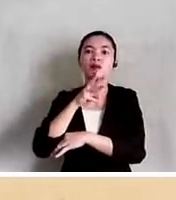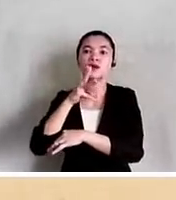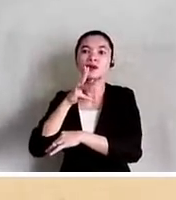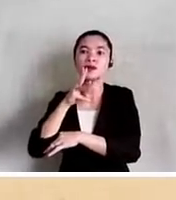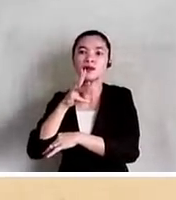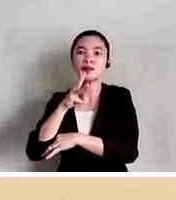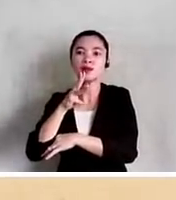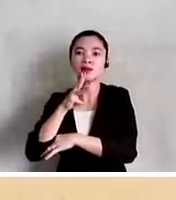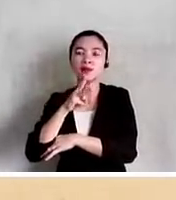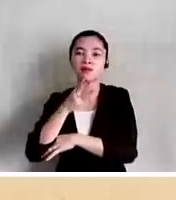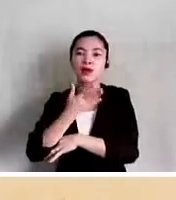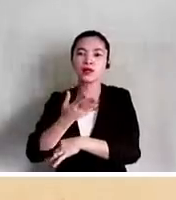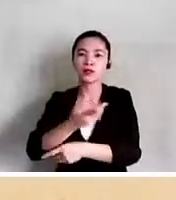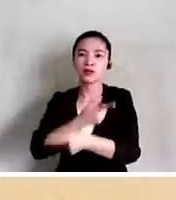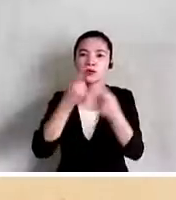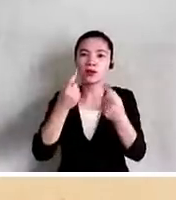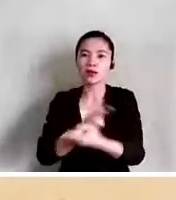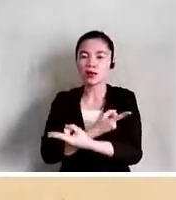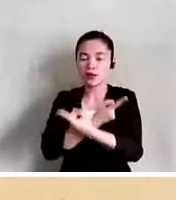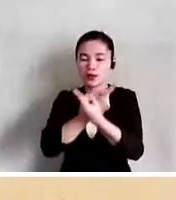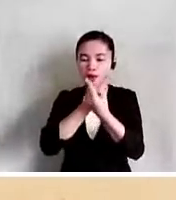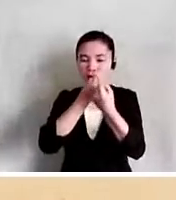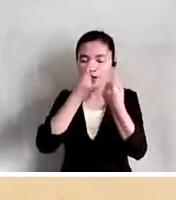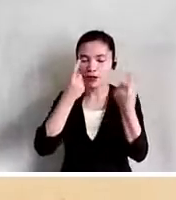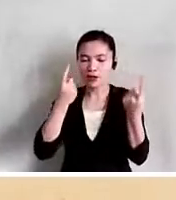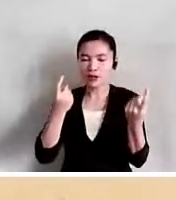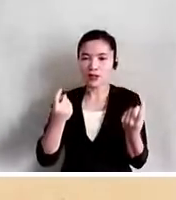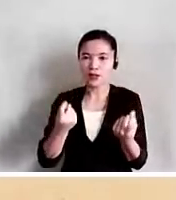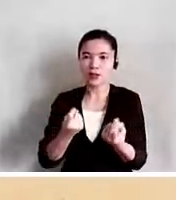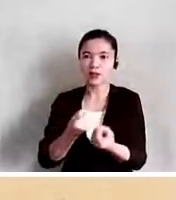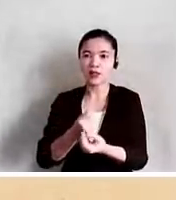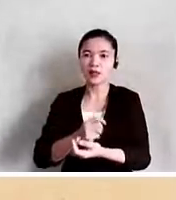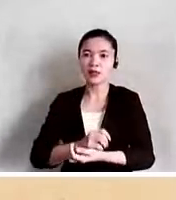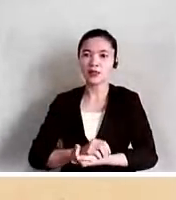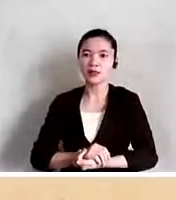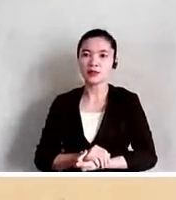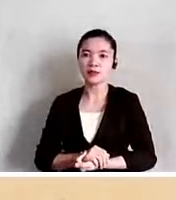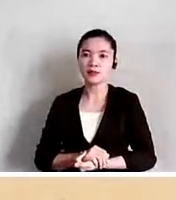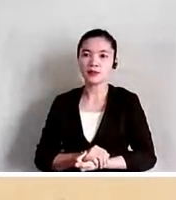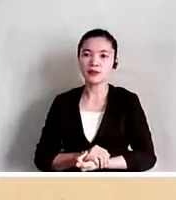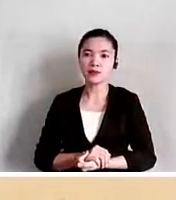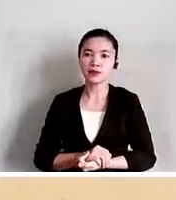and wash away all your sins.